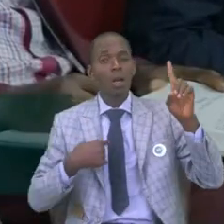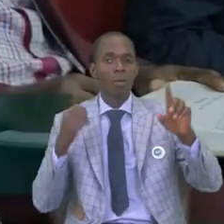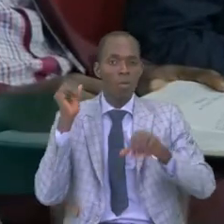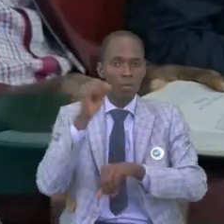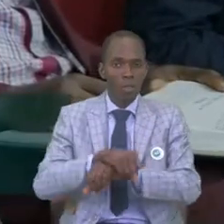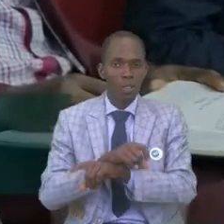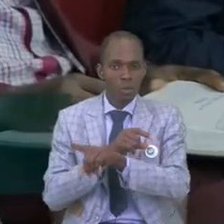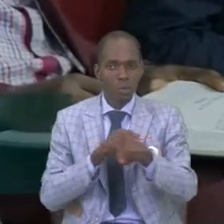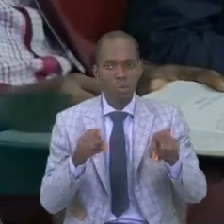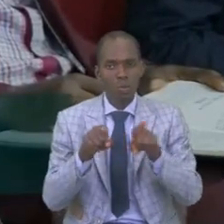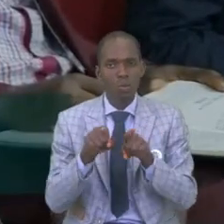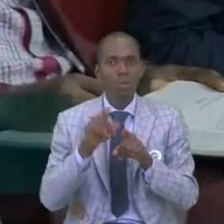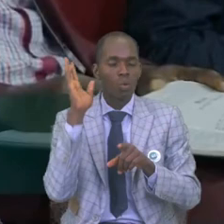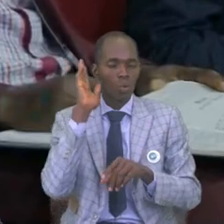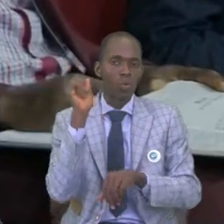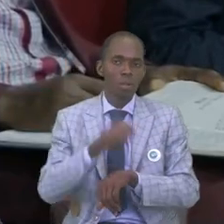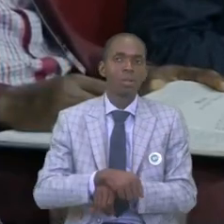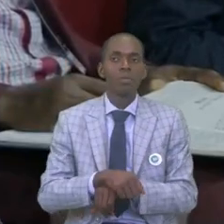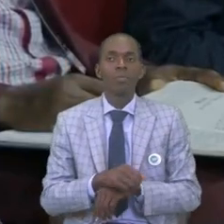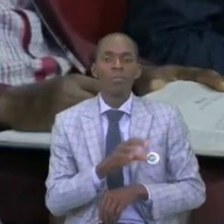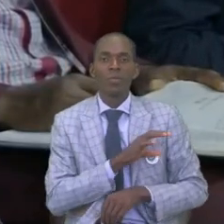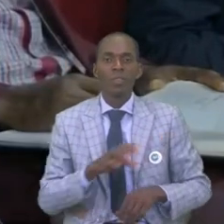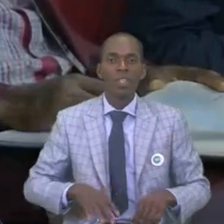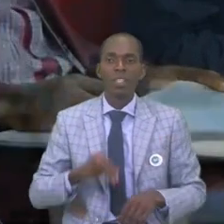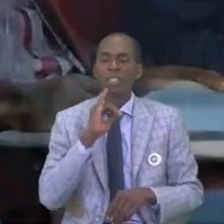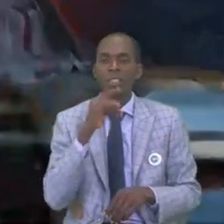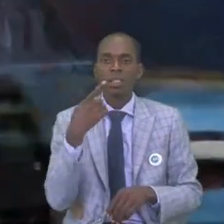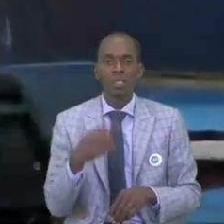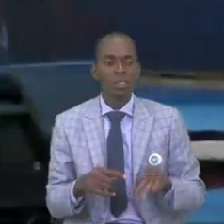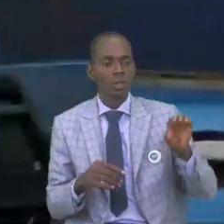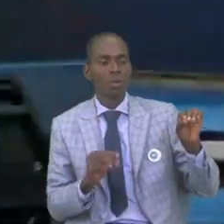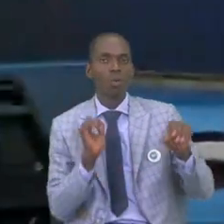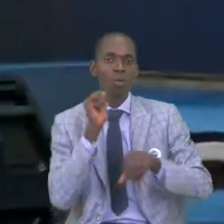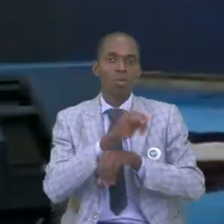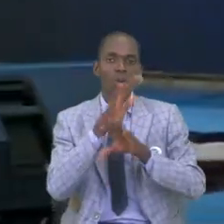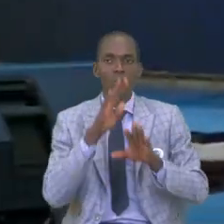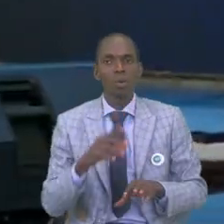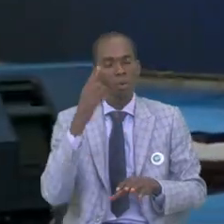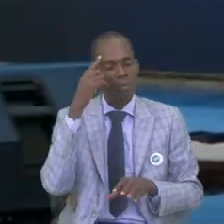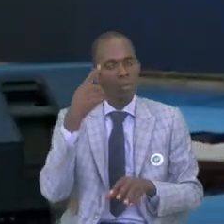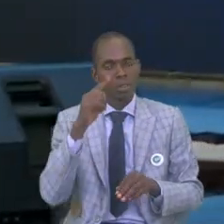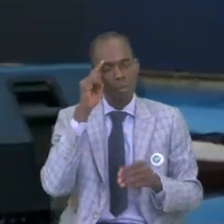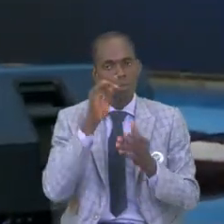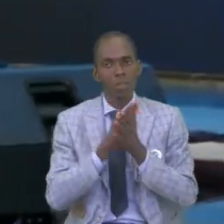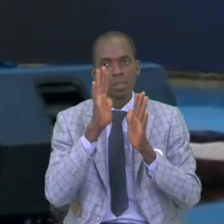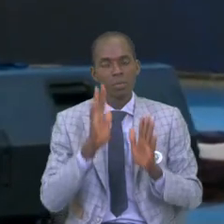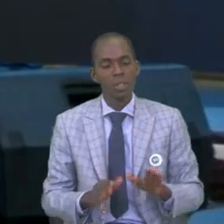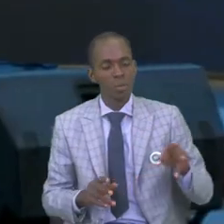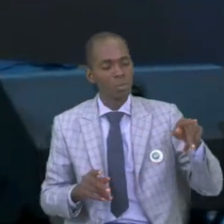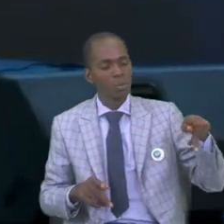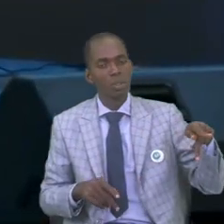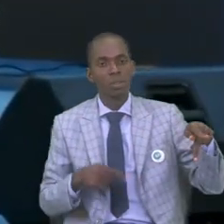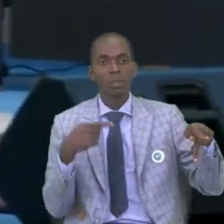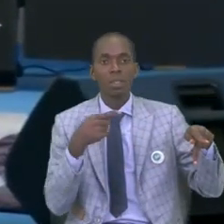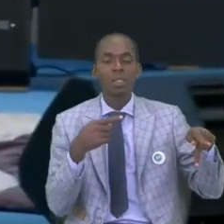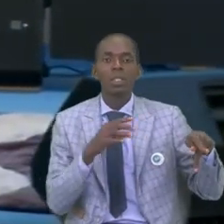too, you will overcome. Christ, the overcomer for the believer. And peace there, Christ is